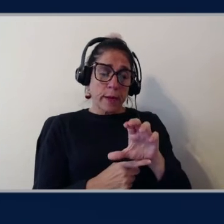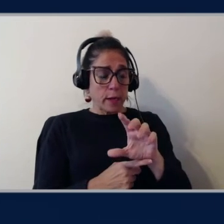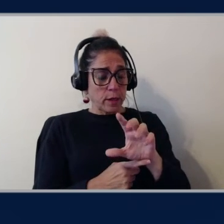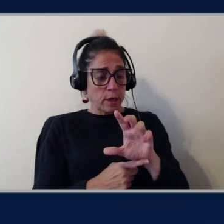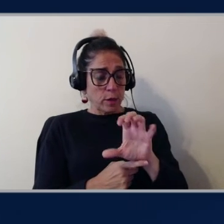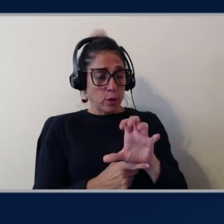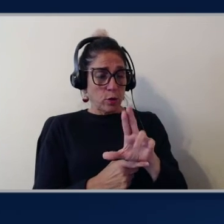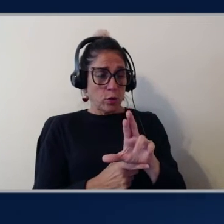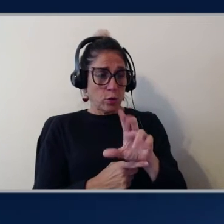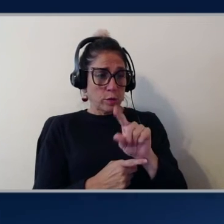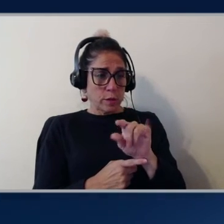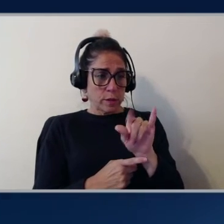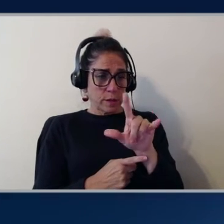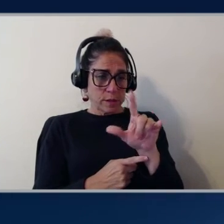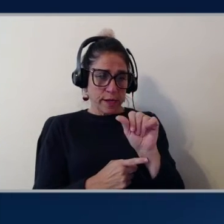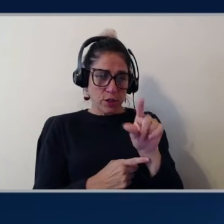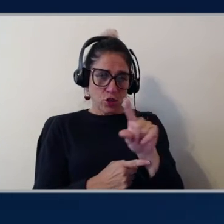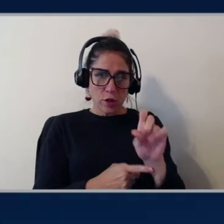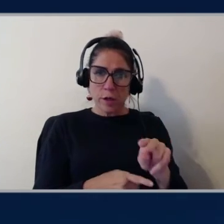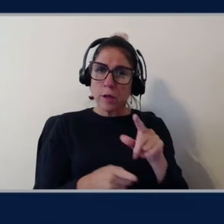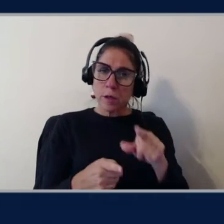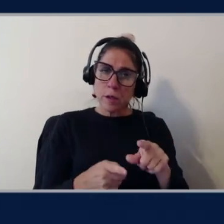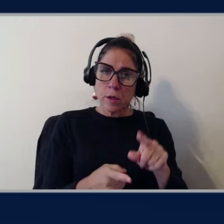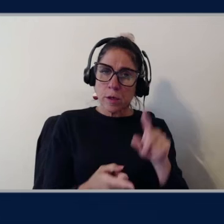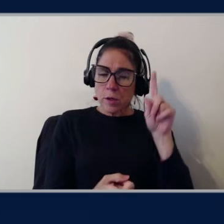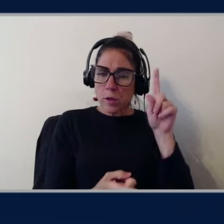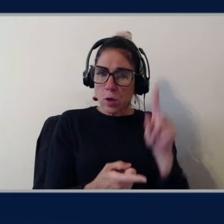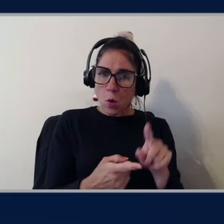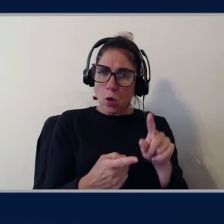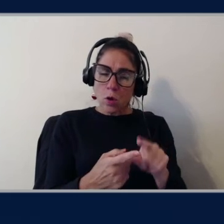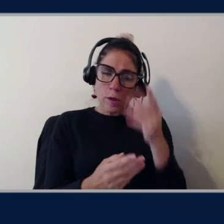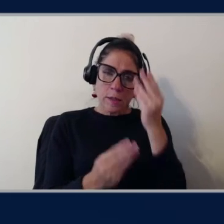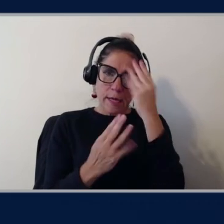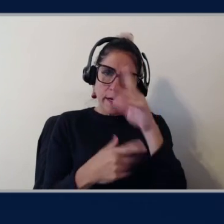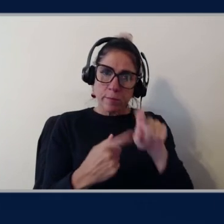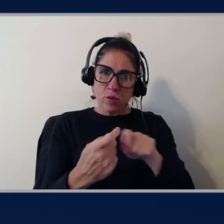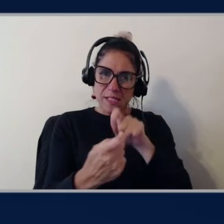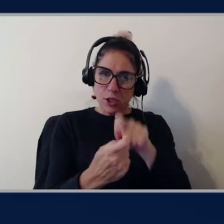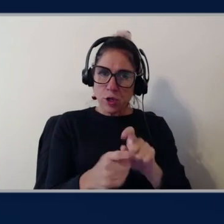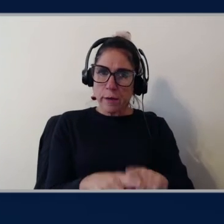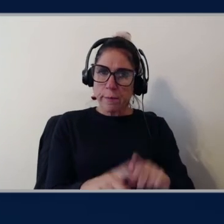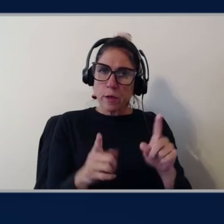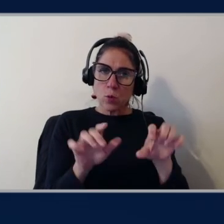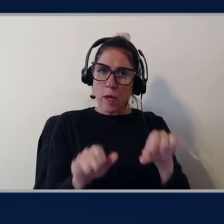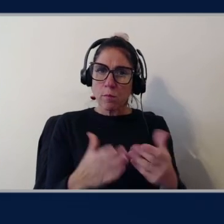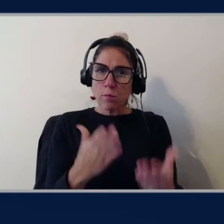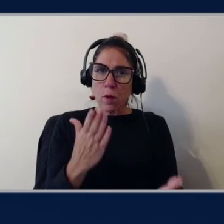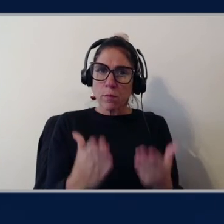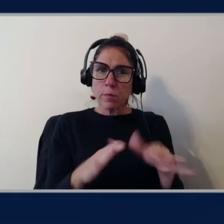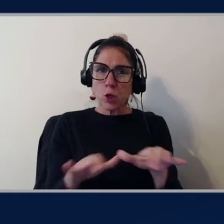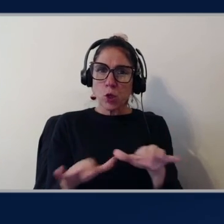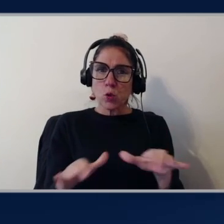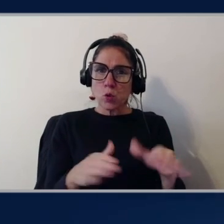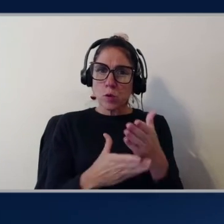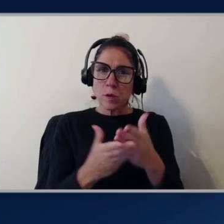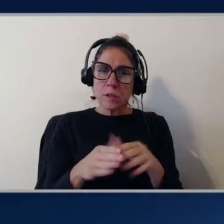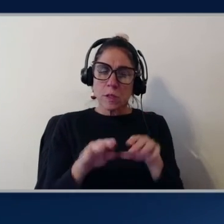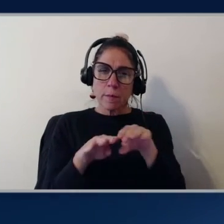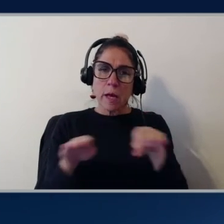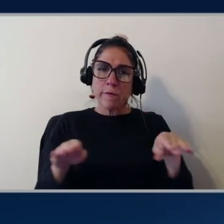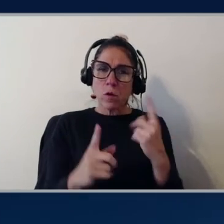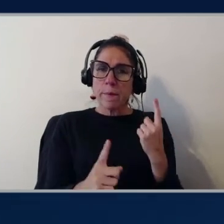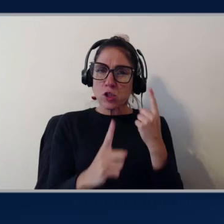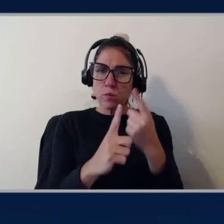be some accuracy impact because you're using a lower data precision type, and that's why you can probably do some level of benchmarking to evaluate